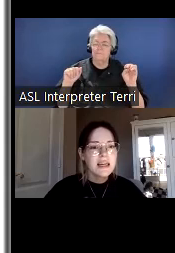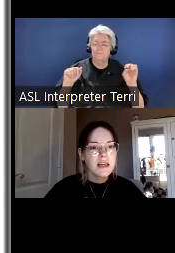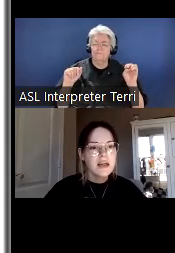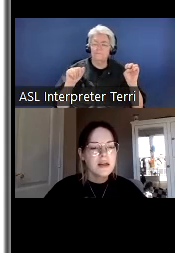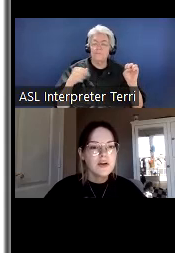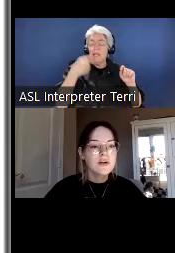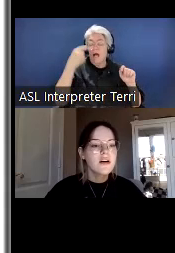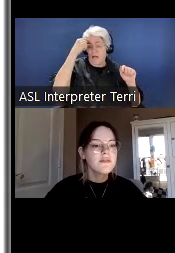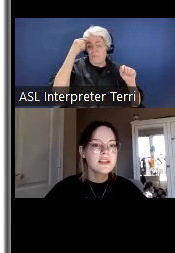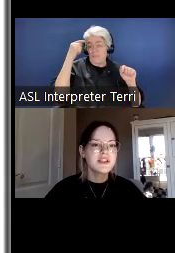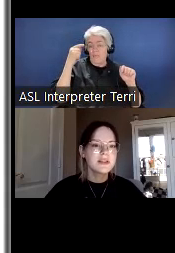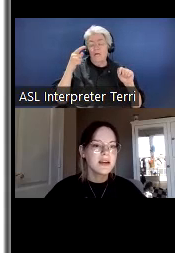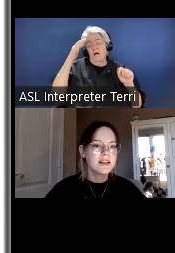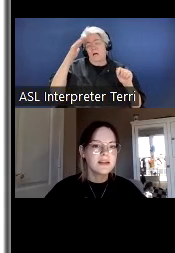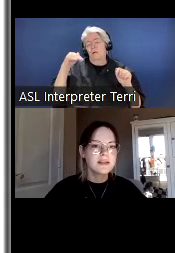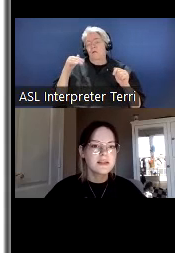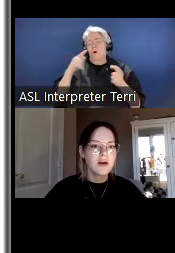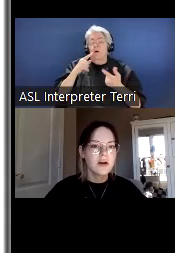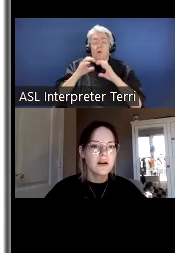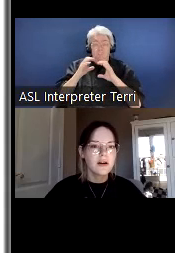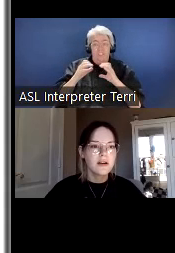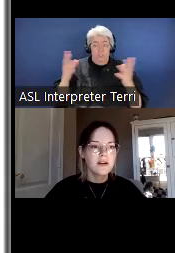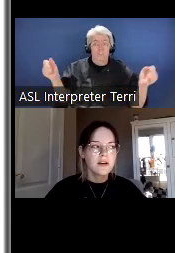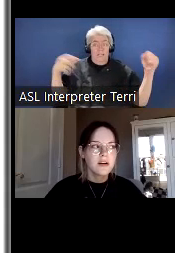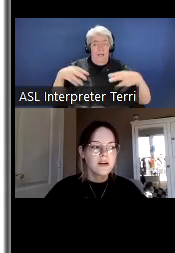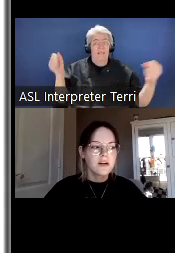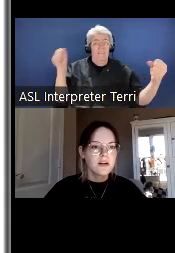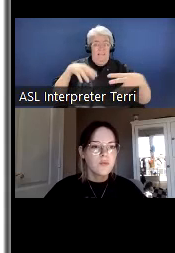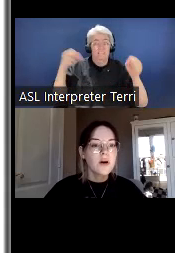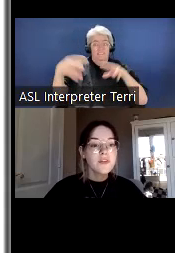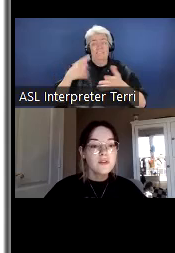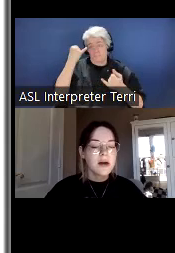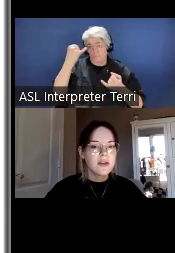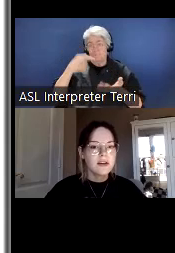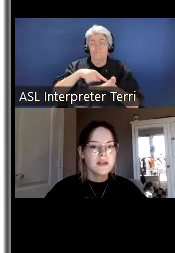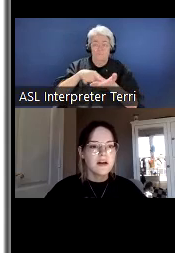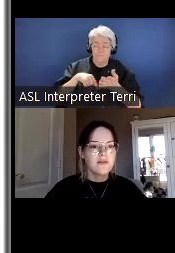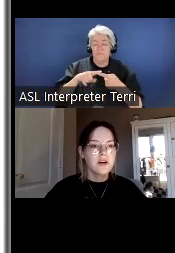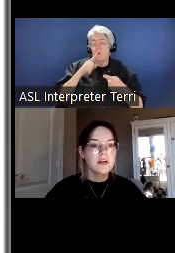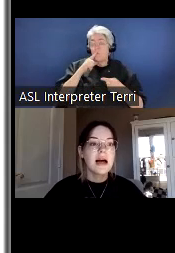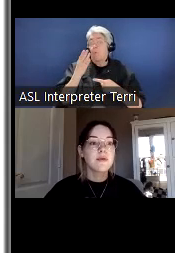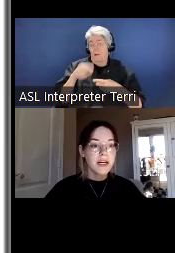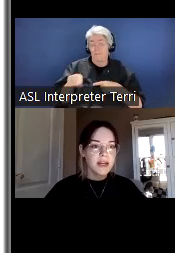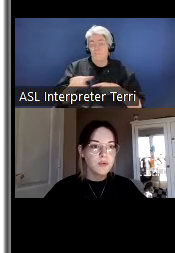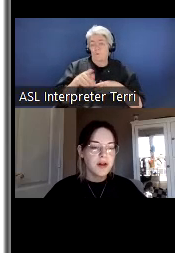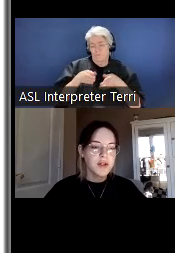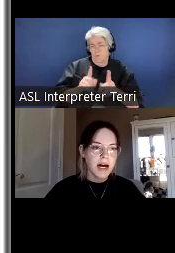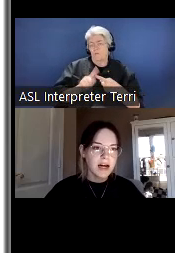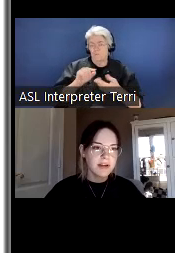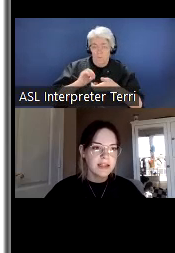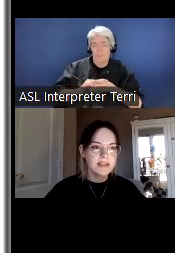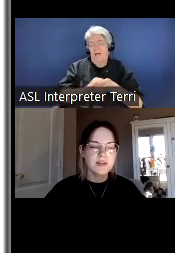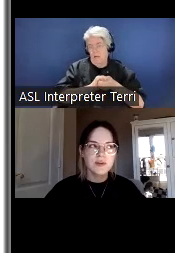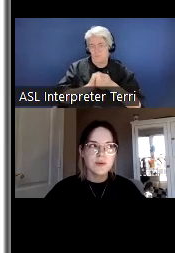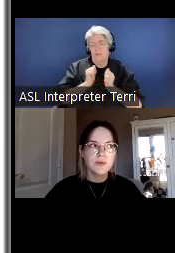And I think, conversations like this are one of those methods of collaborating with